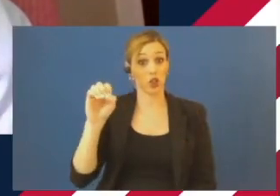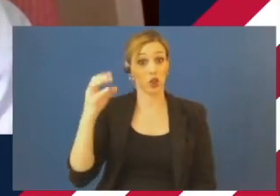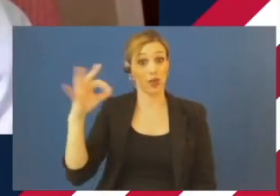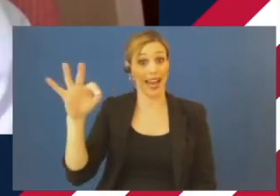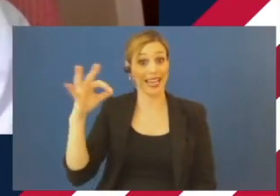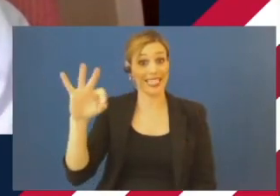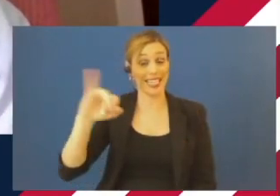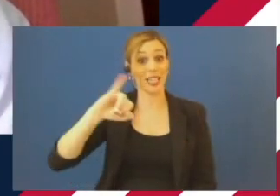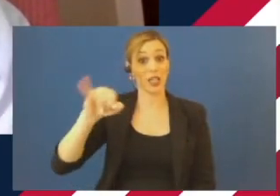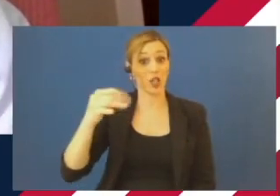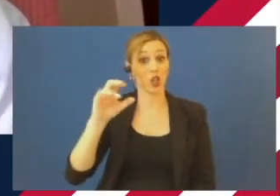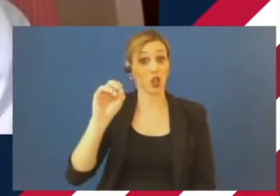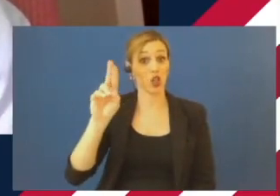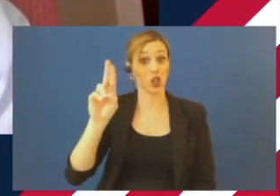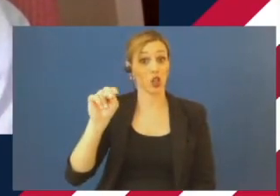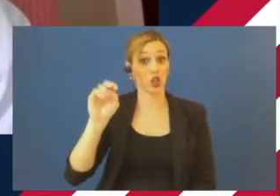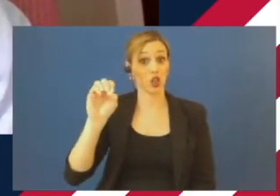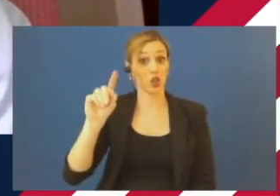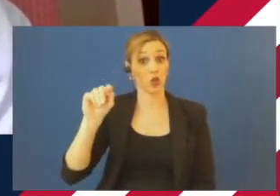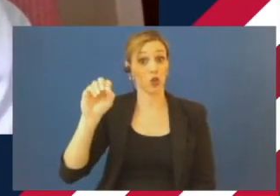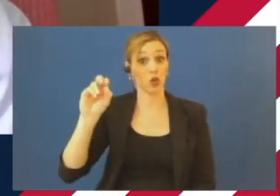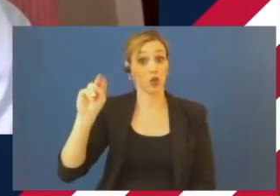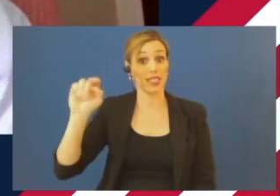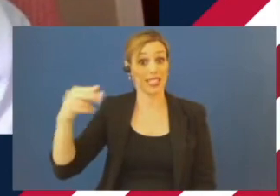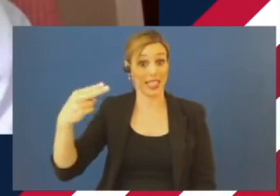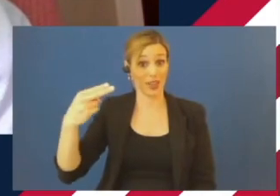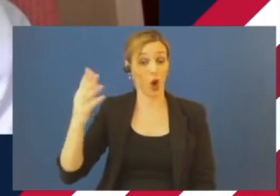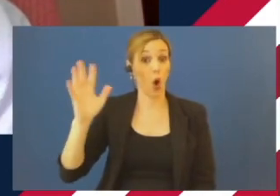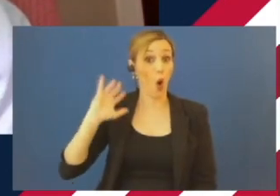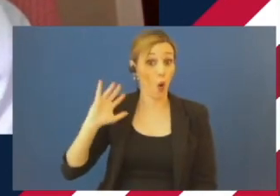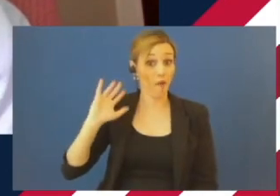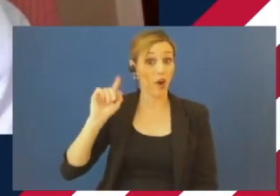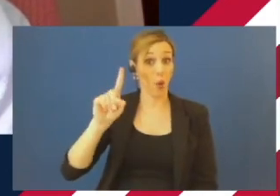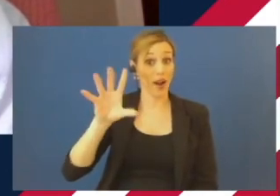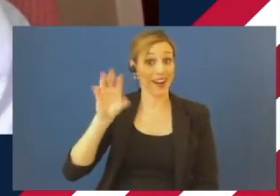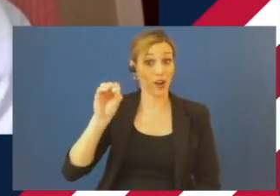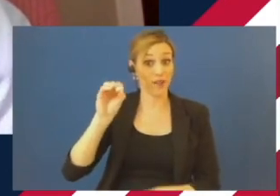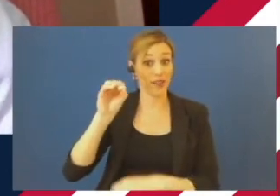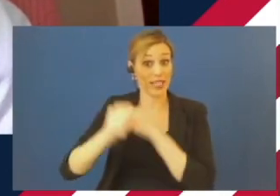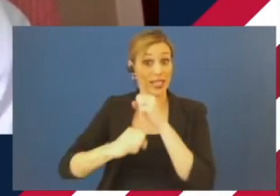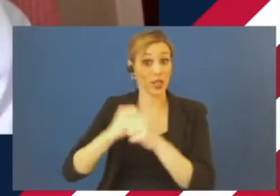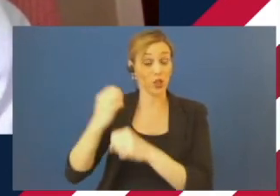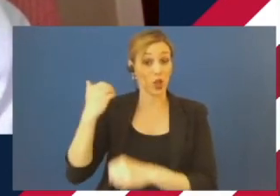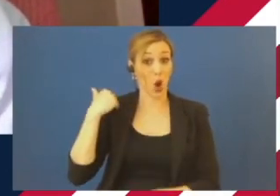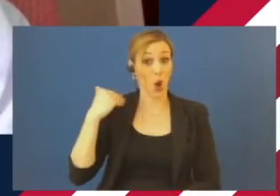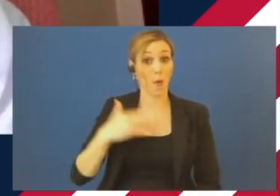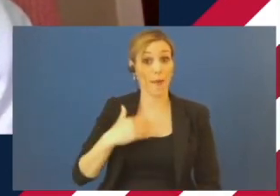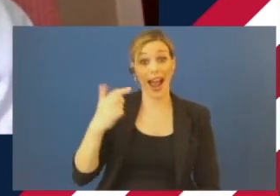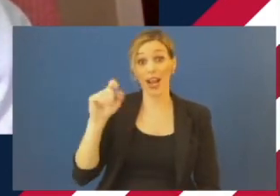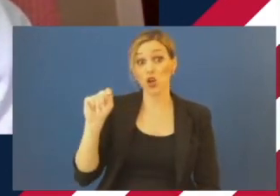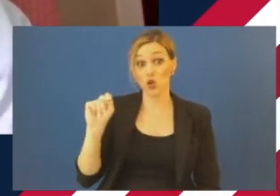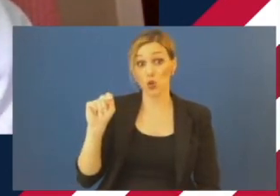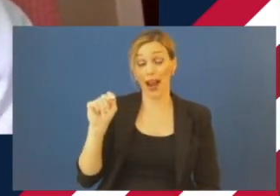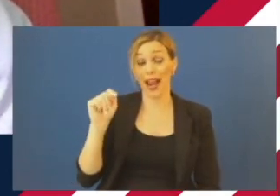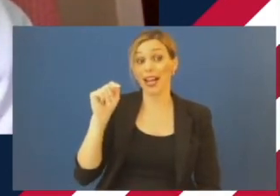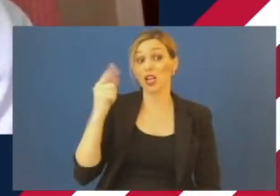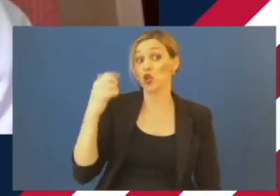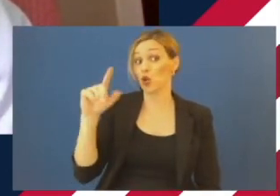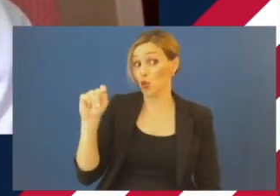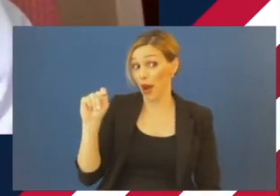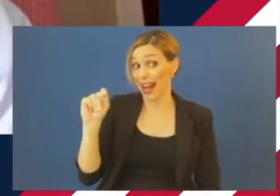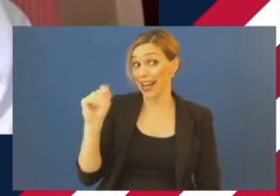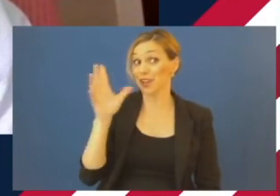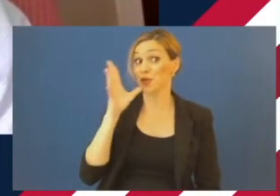more than 150 years ago, my great-great-grandmother was freed just months ahead of